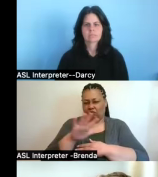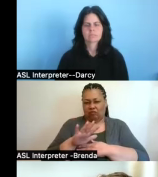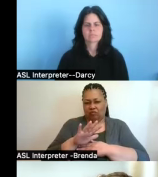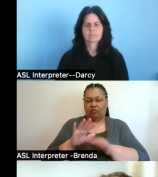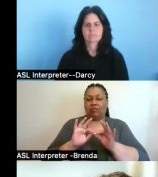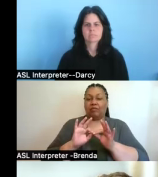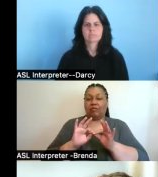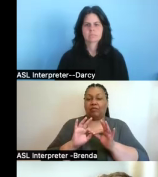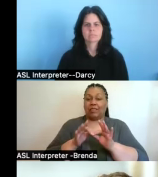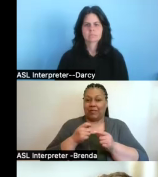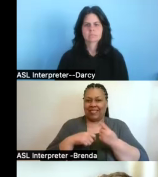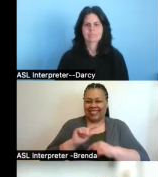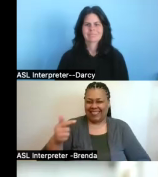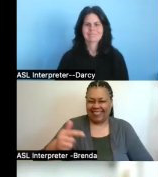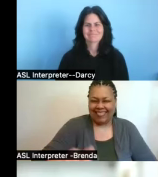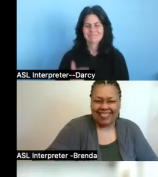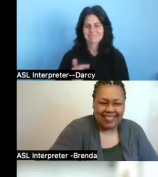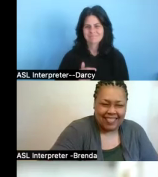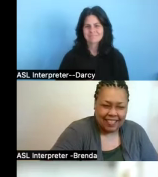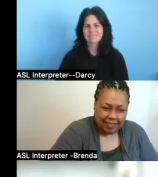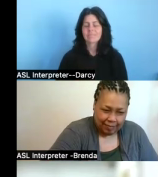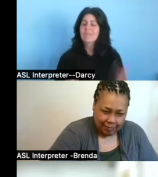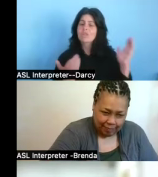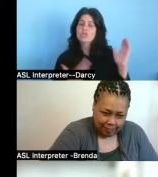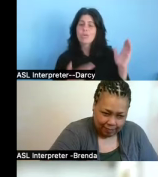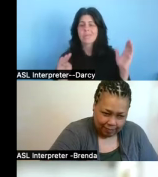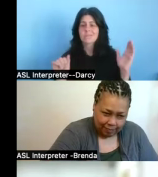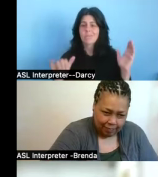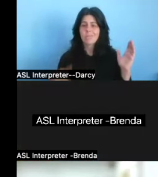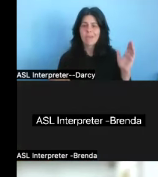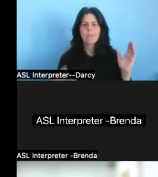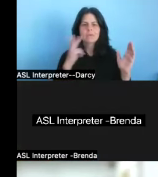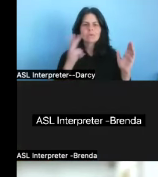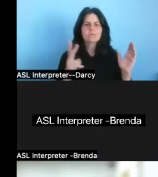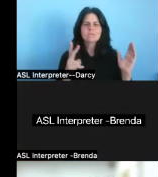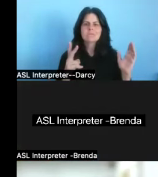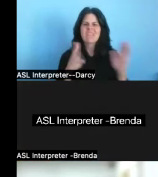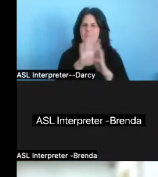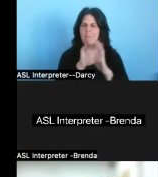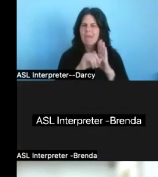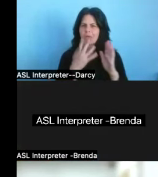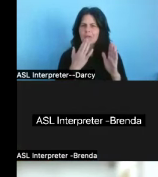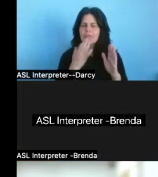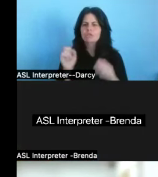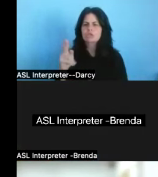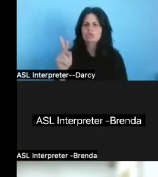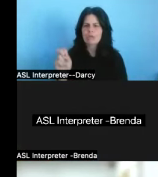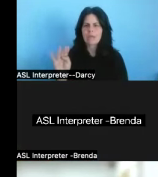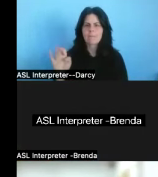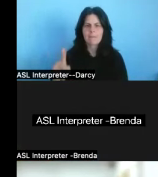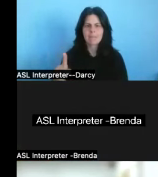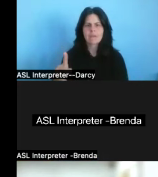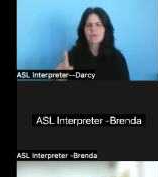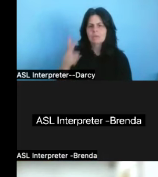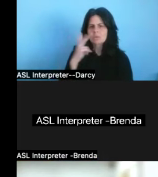I'm showing here, the background colors are the shake map distribution for this earthquake, where the pink star is